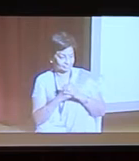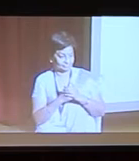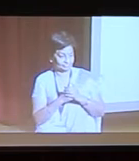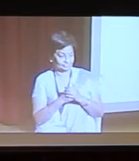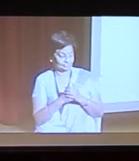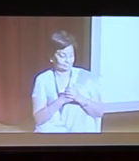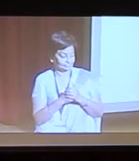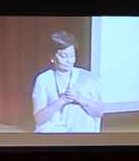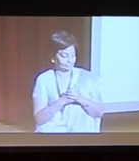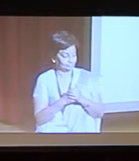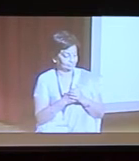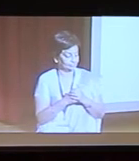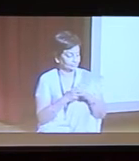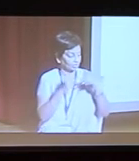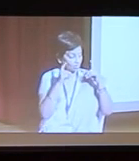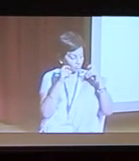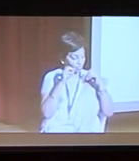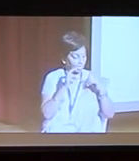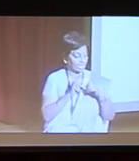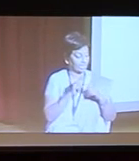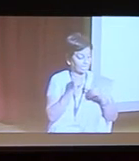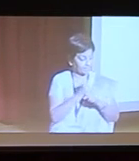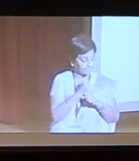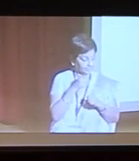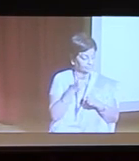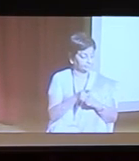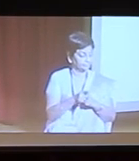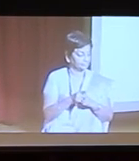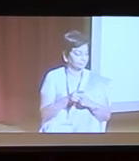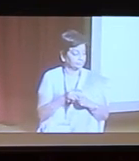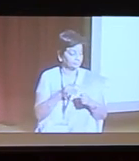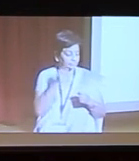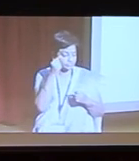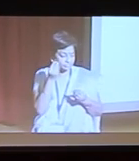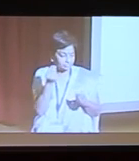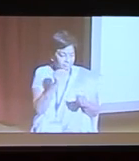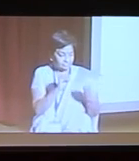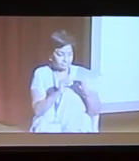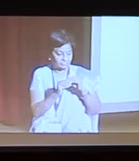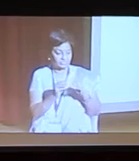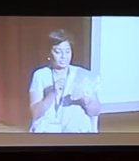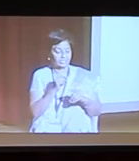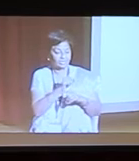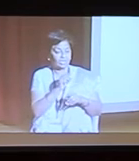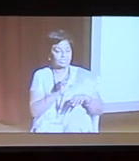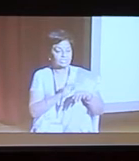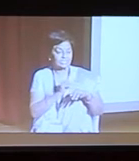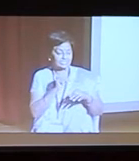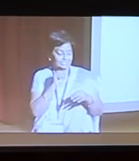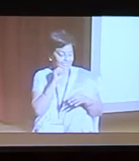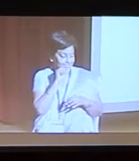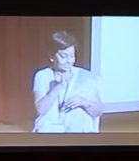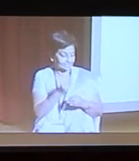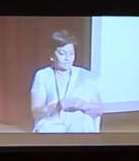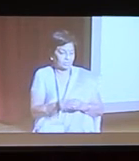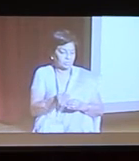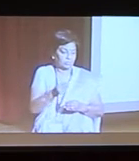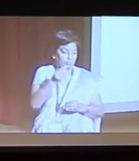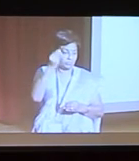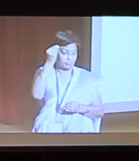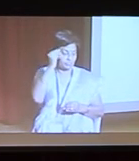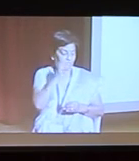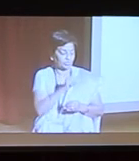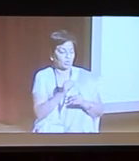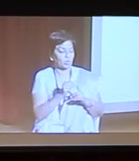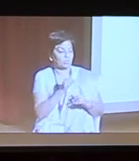Frequent exposure to tactile graphics and training in correct techniques of reading tactile graphics will increase